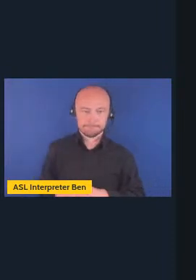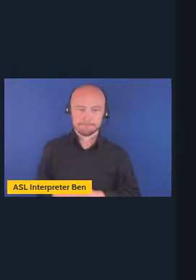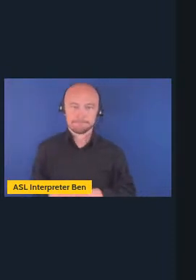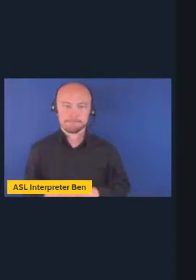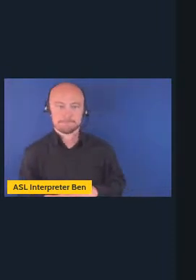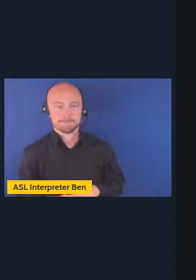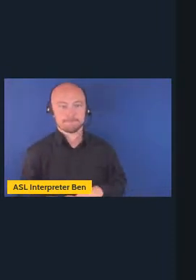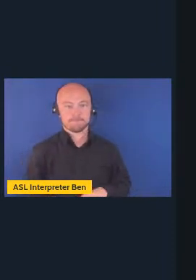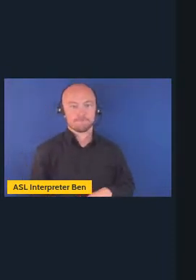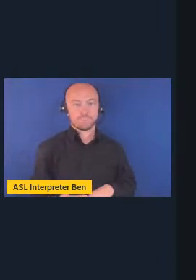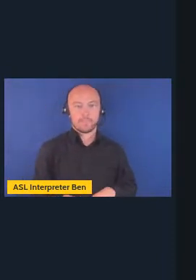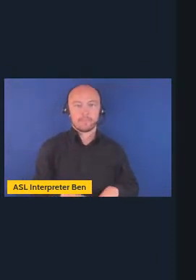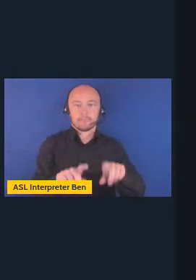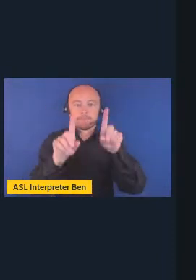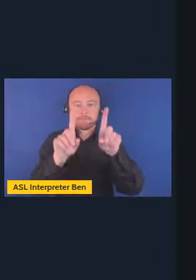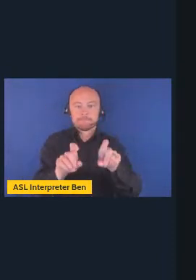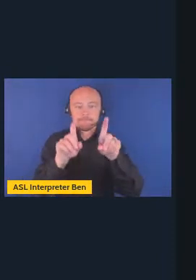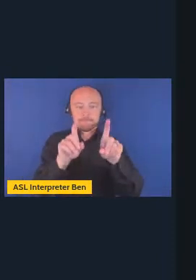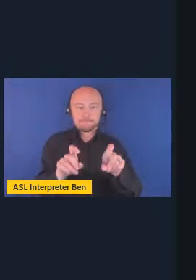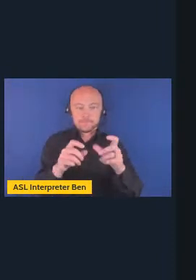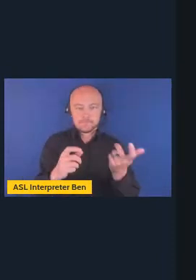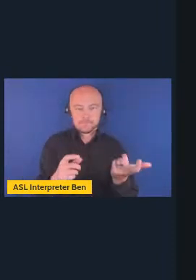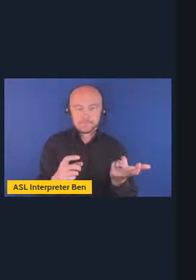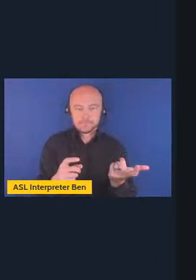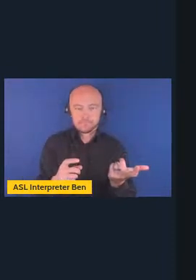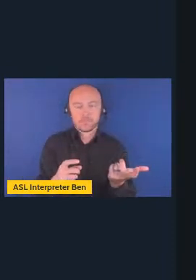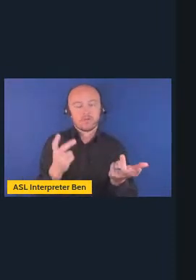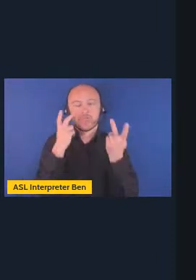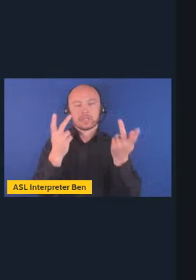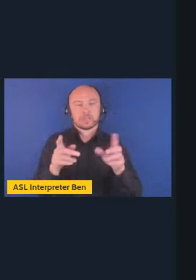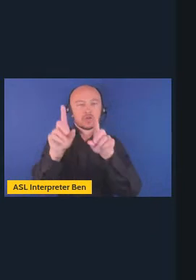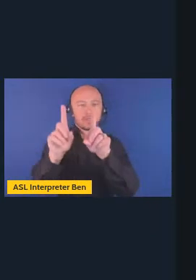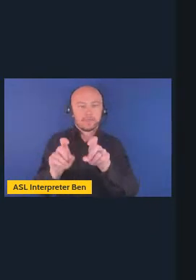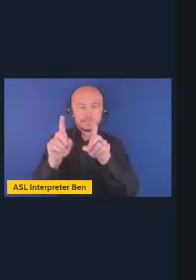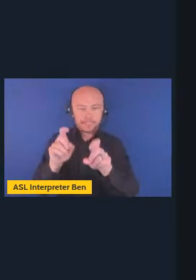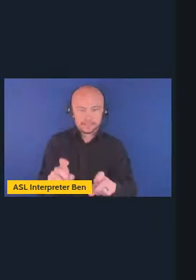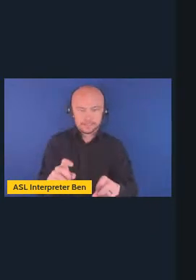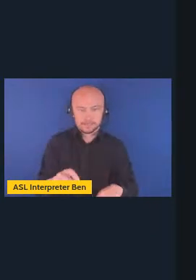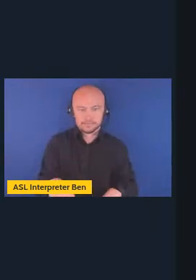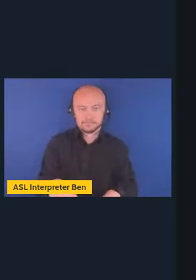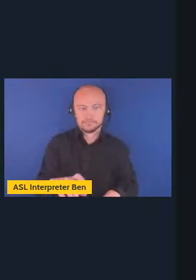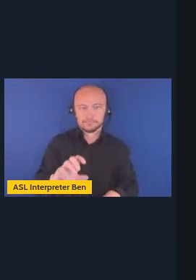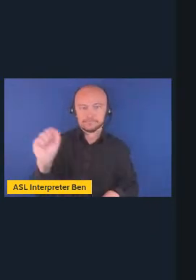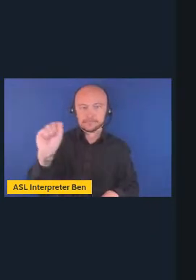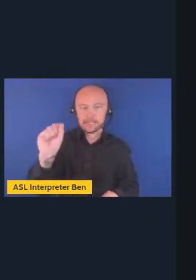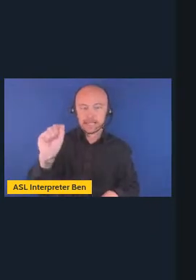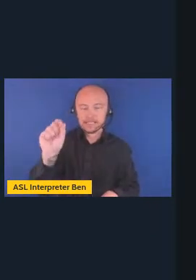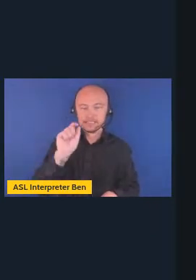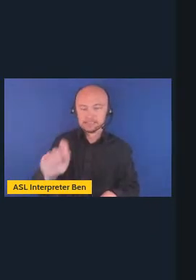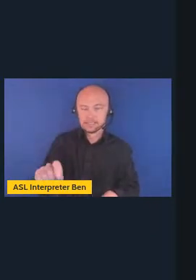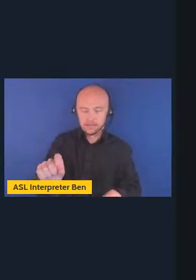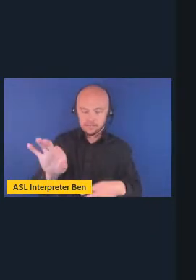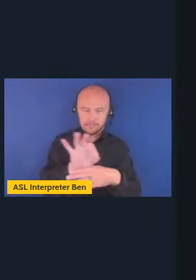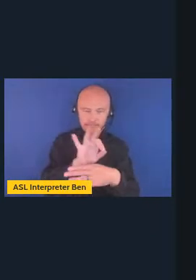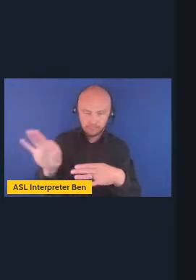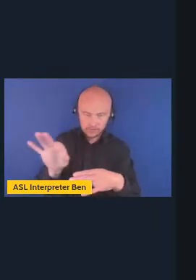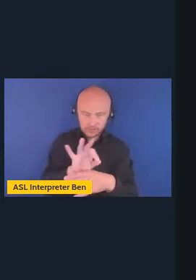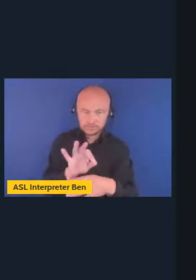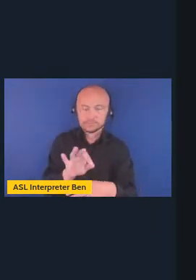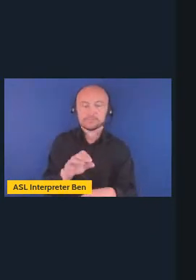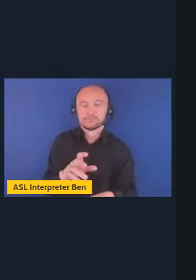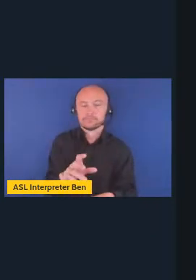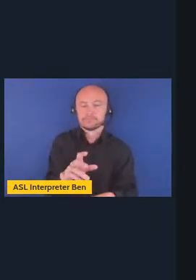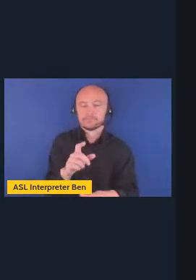I have a test here. So let's go over this test. I have I have this function. I'm going to do invoke.